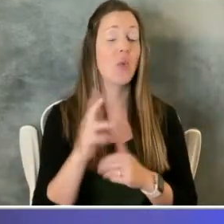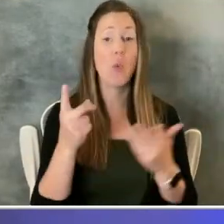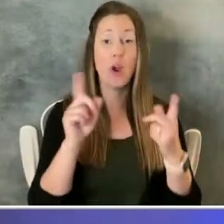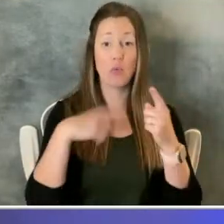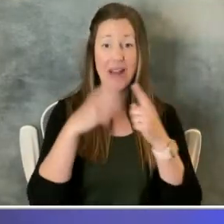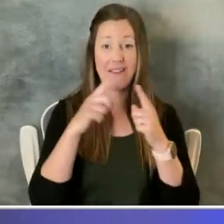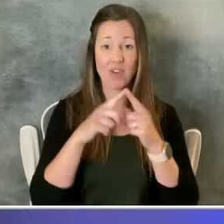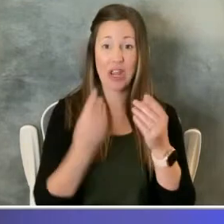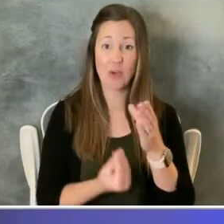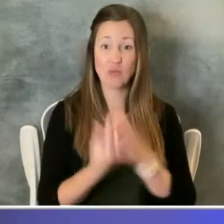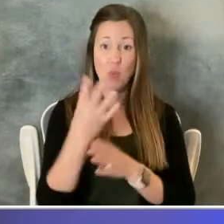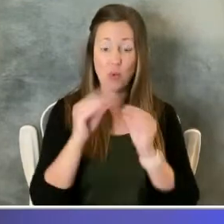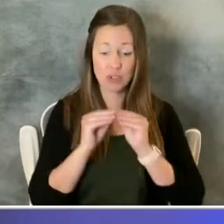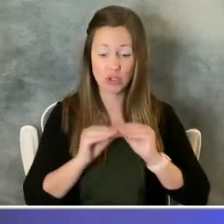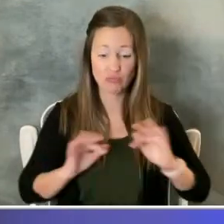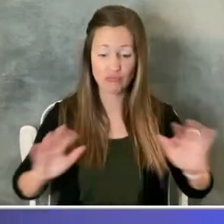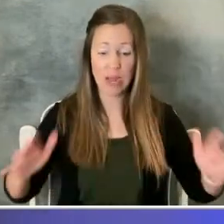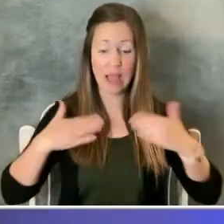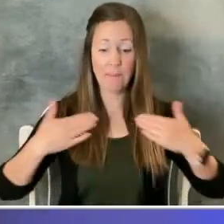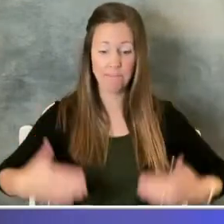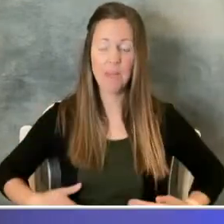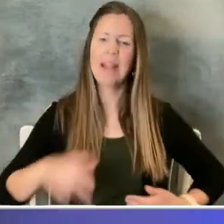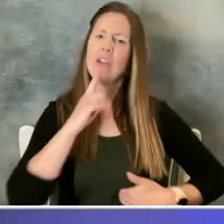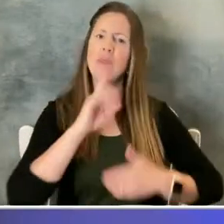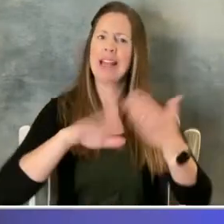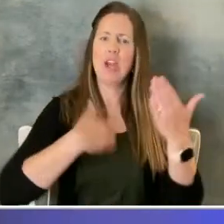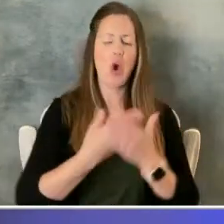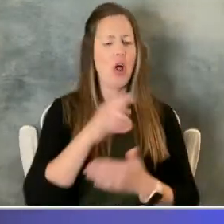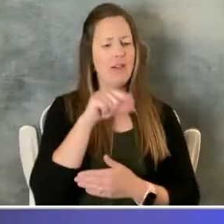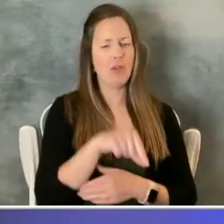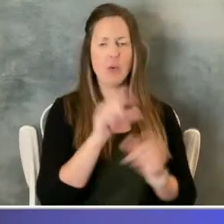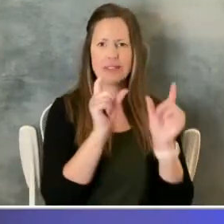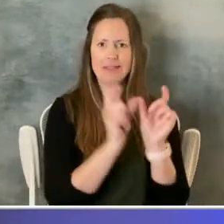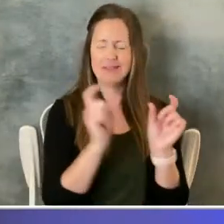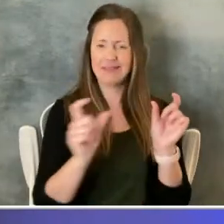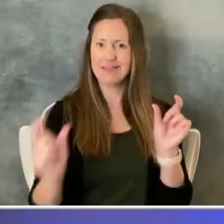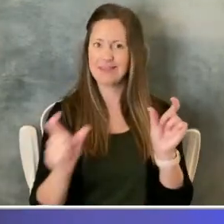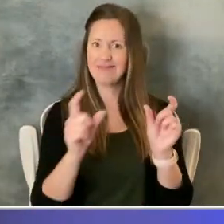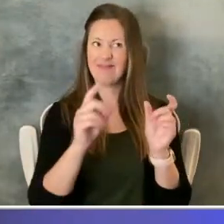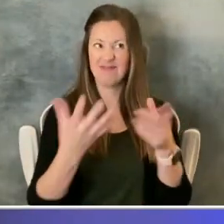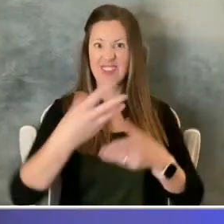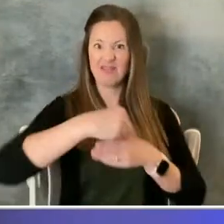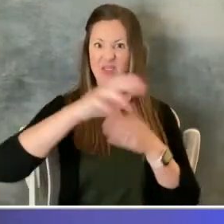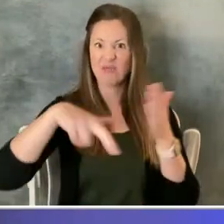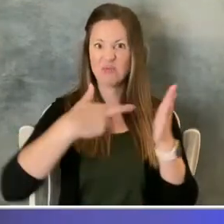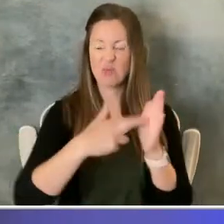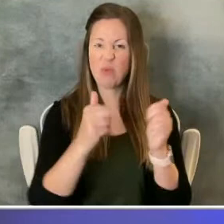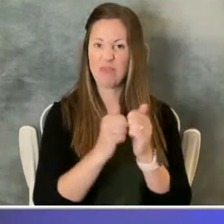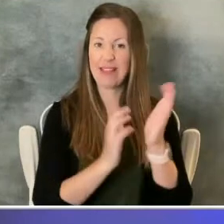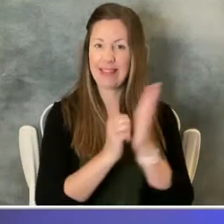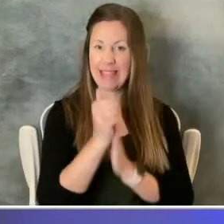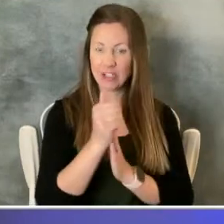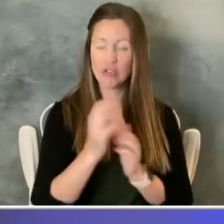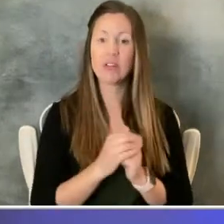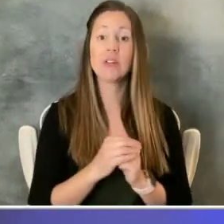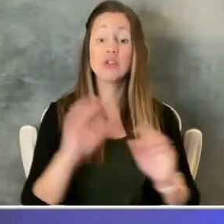role in that progression of cancer. So theoretically, by reducing the levels of these chemokines, you